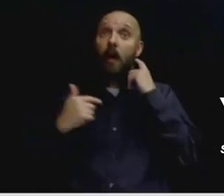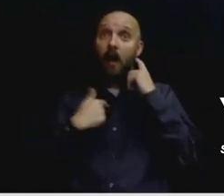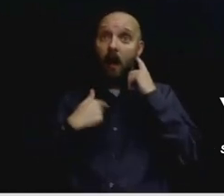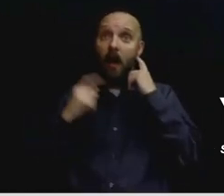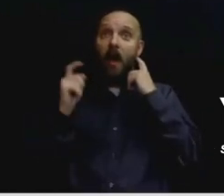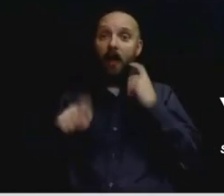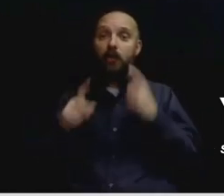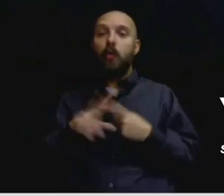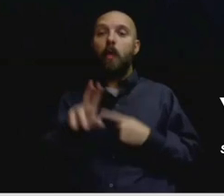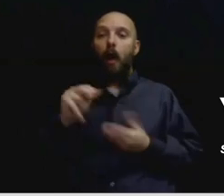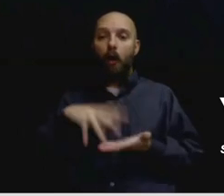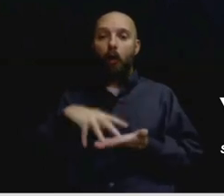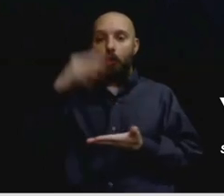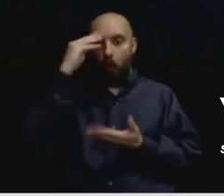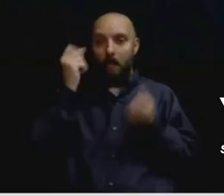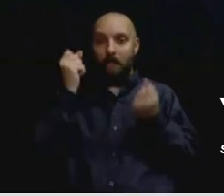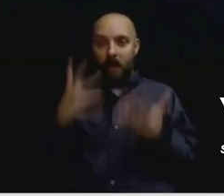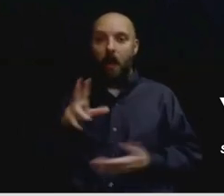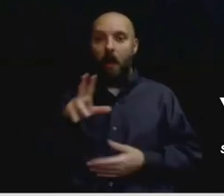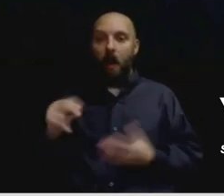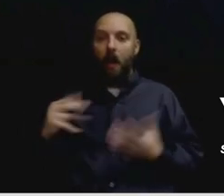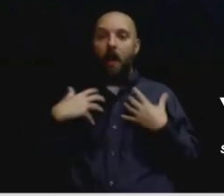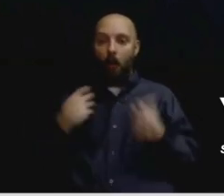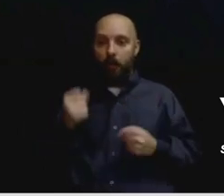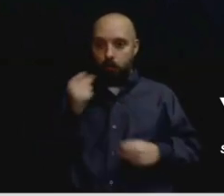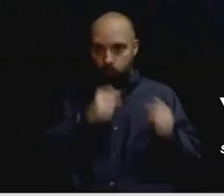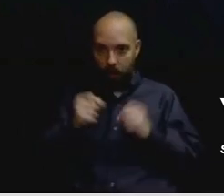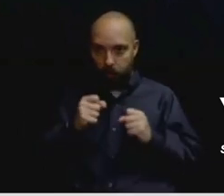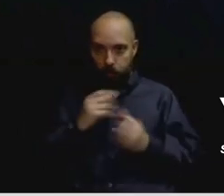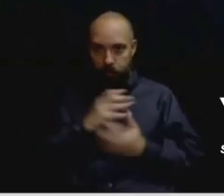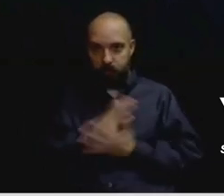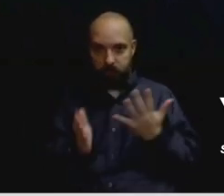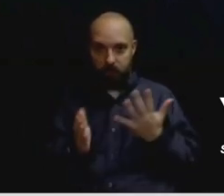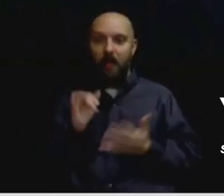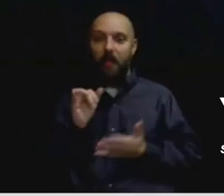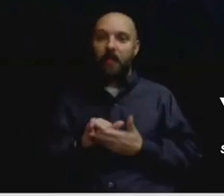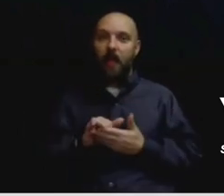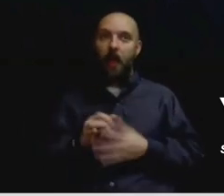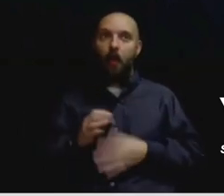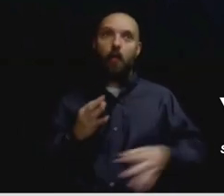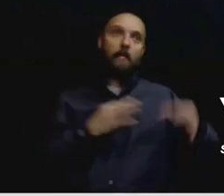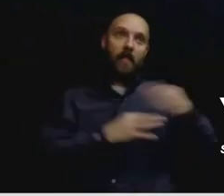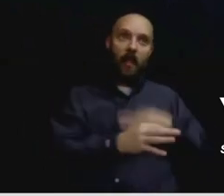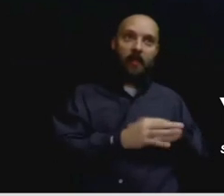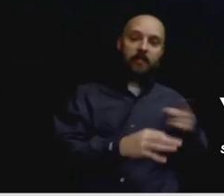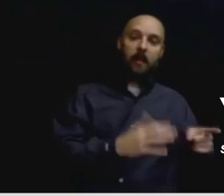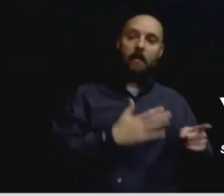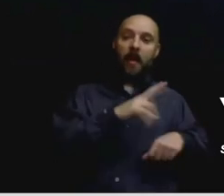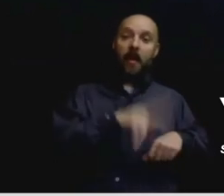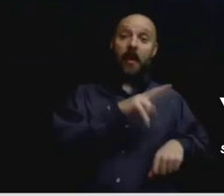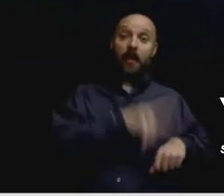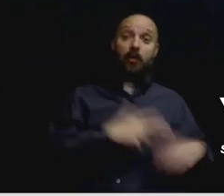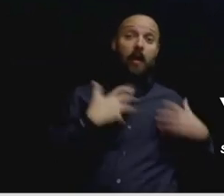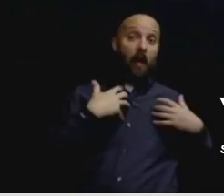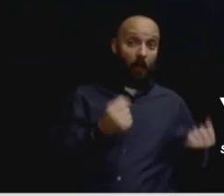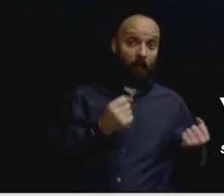unlearn many of the unhealthy strategies that had replaced my natural healthy